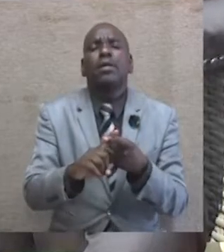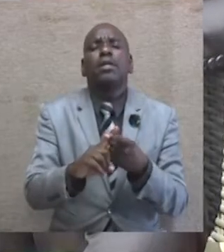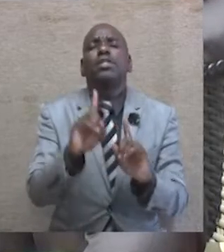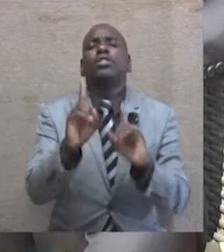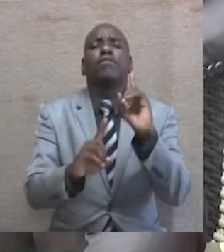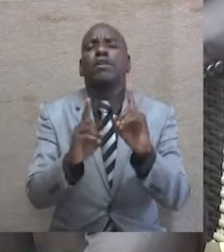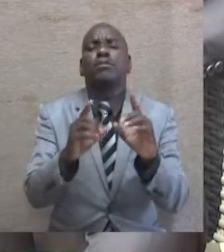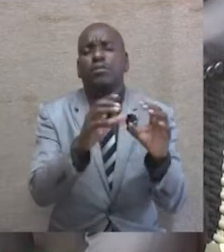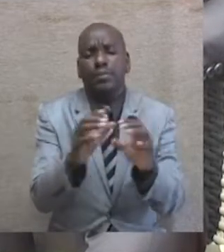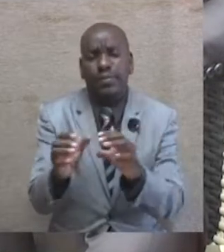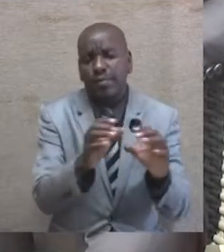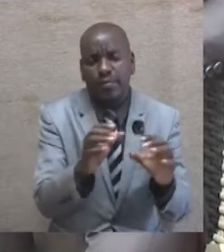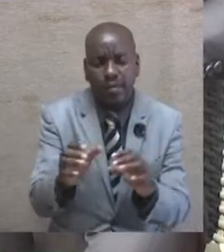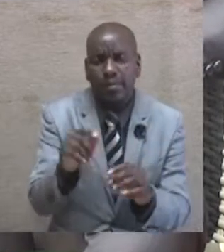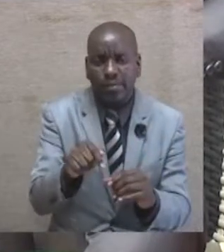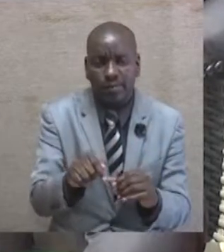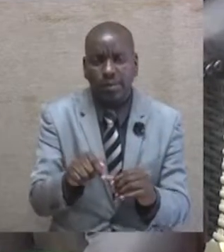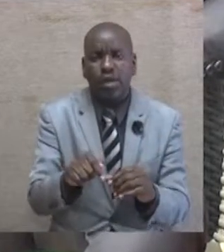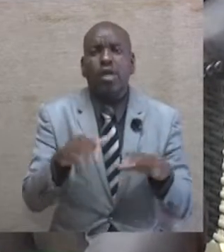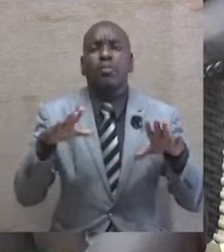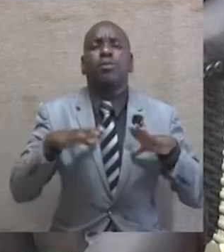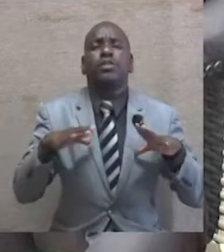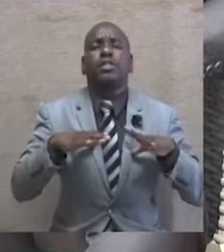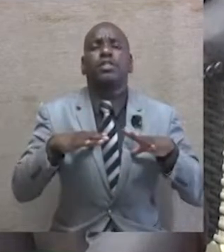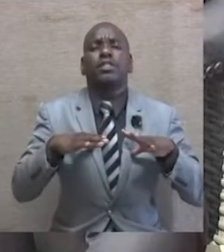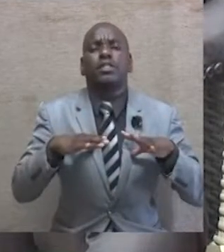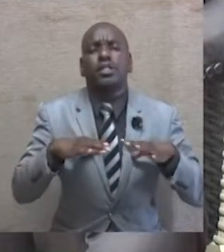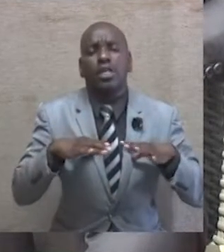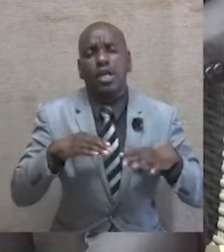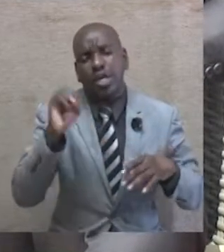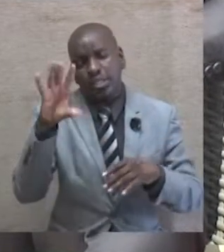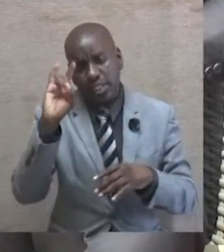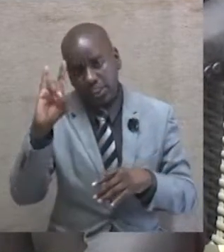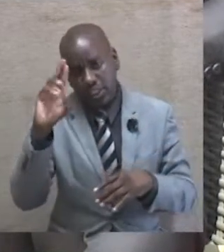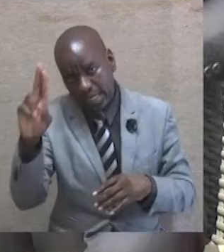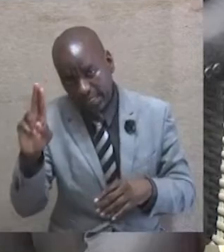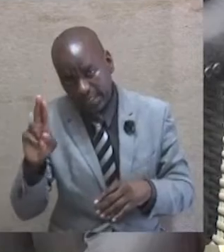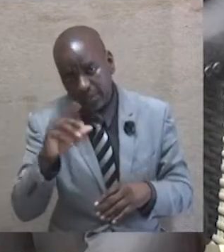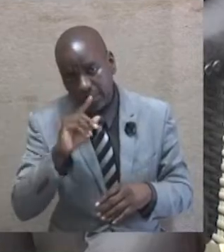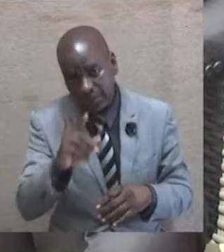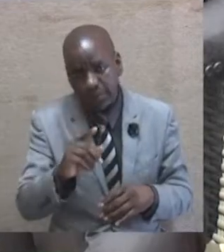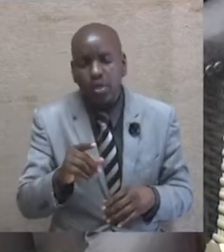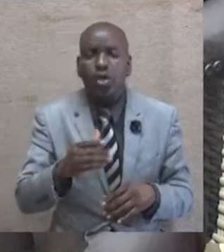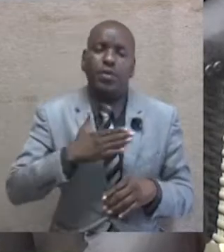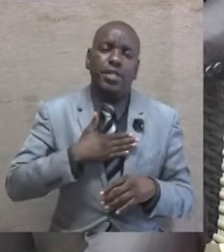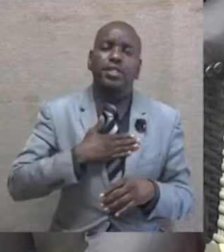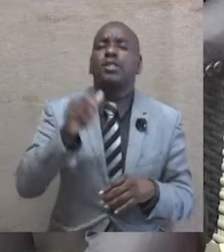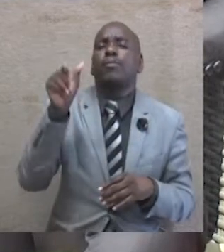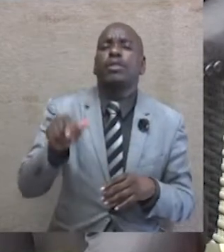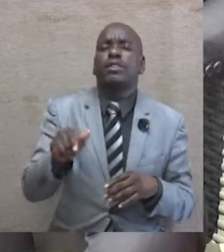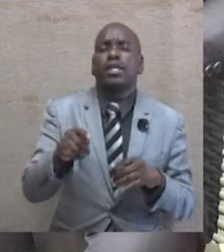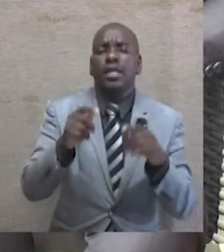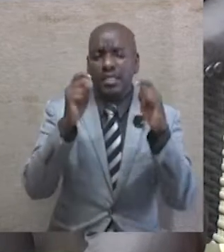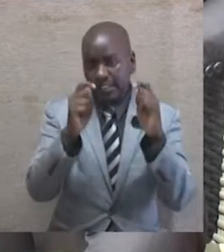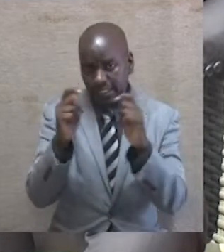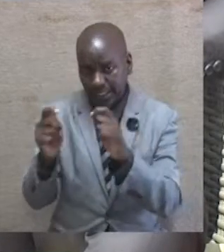to unpack those areas, and at the end of the day, we have key result areas under SHR to say we need a person who